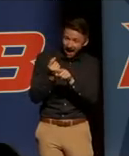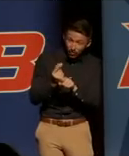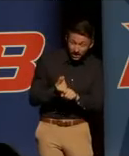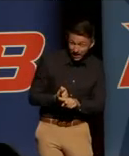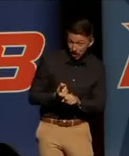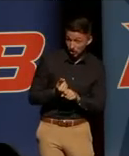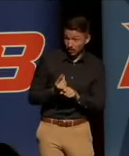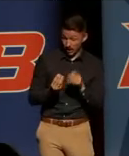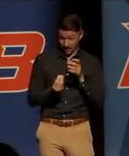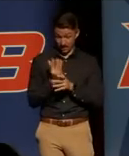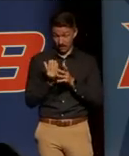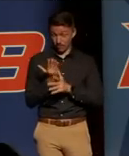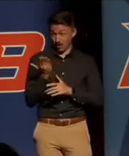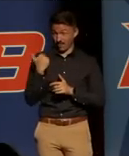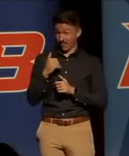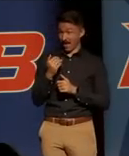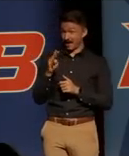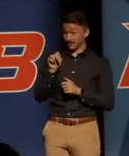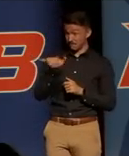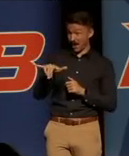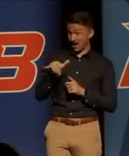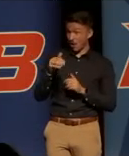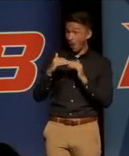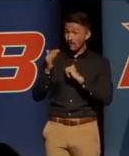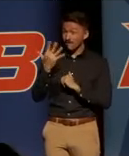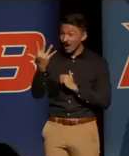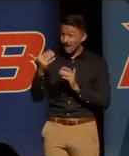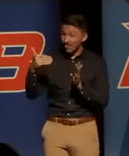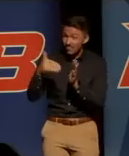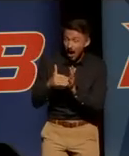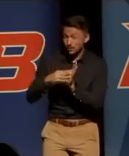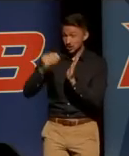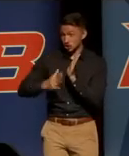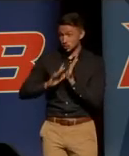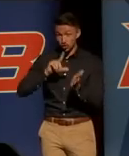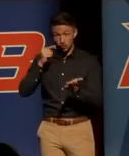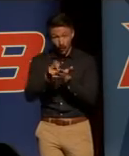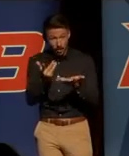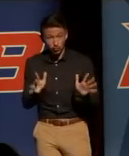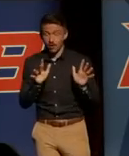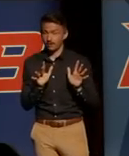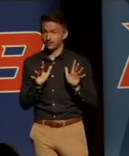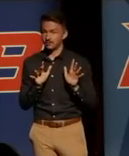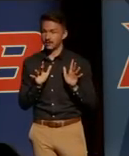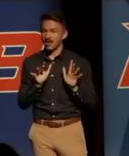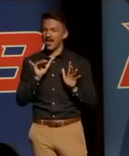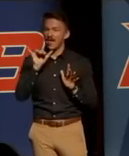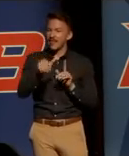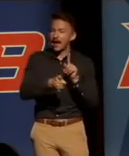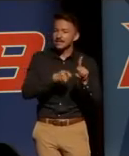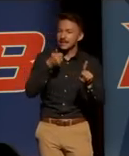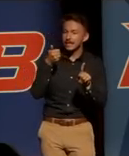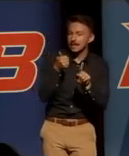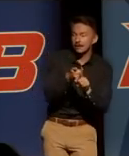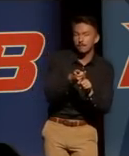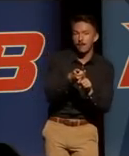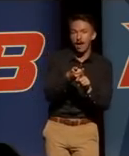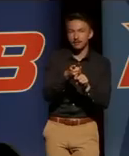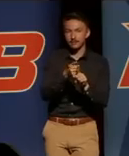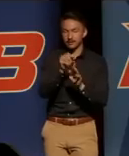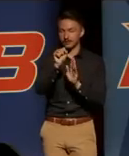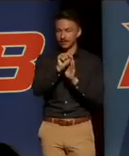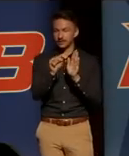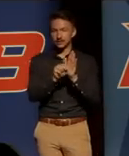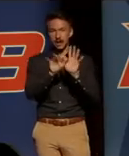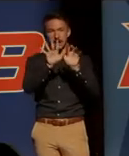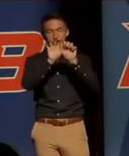May, we're seeing the kind of impact you're seeing on this slide right now. We're seeing thousands of people